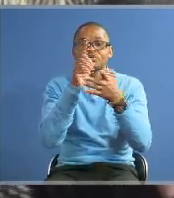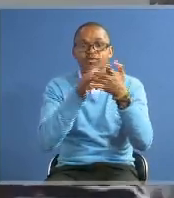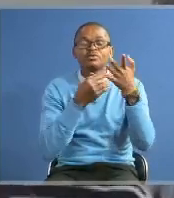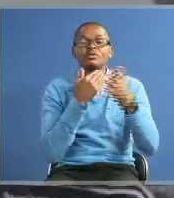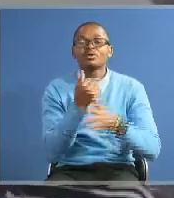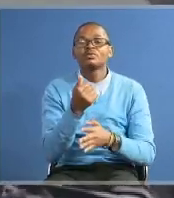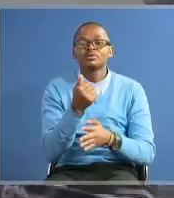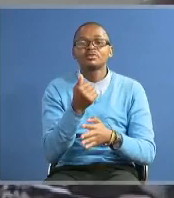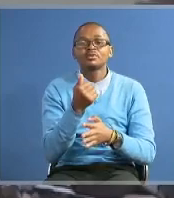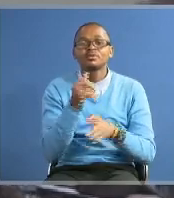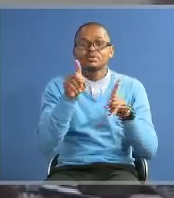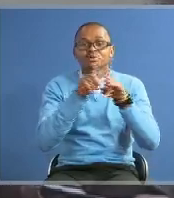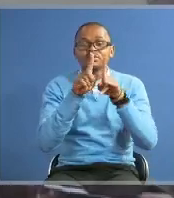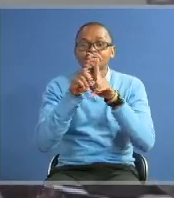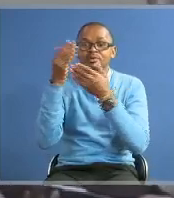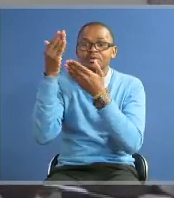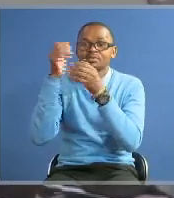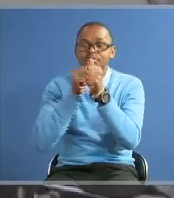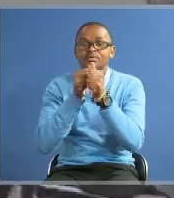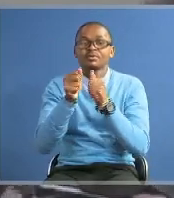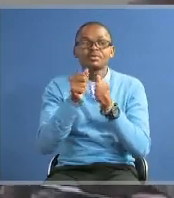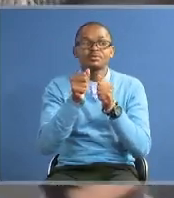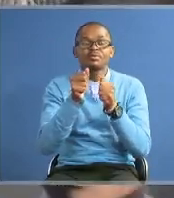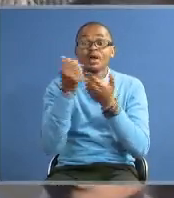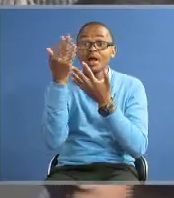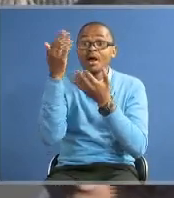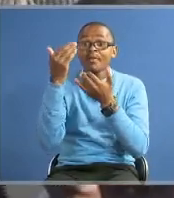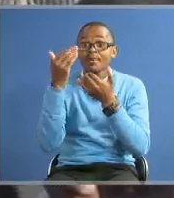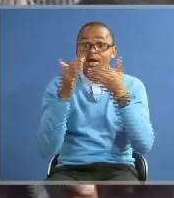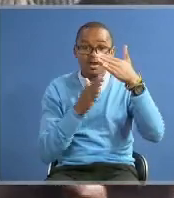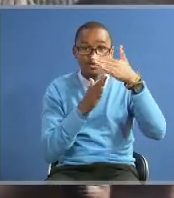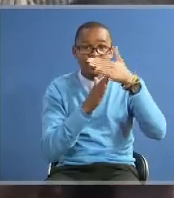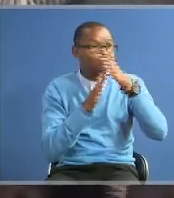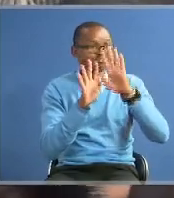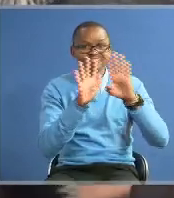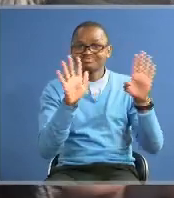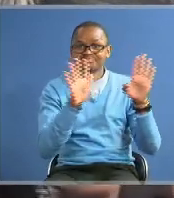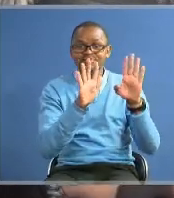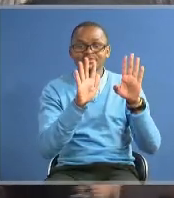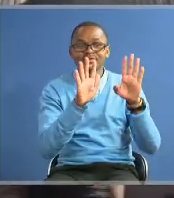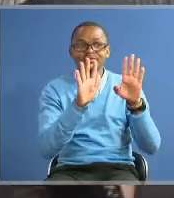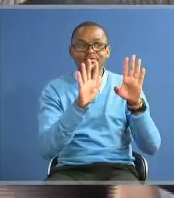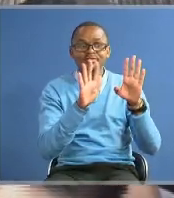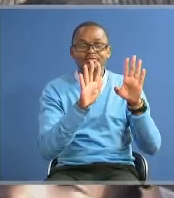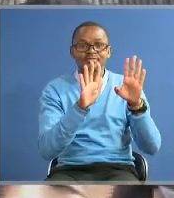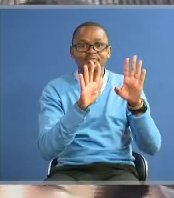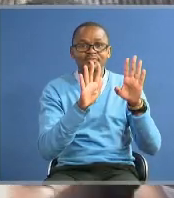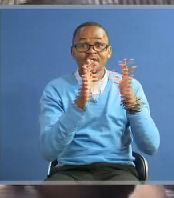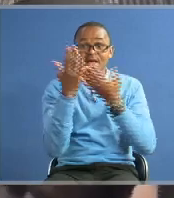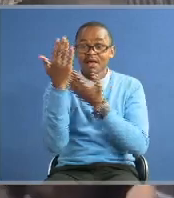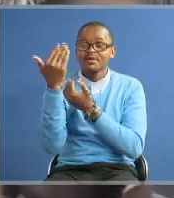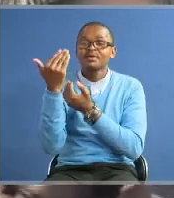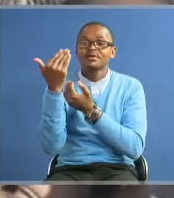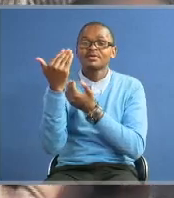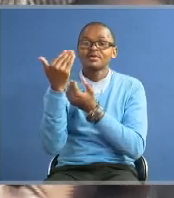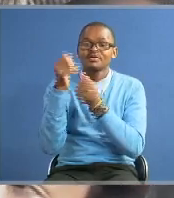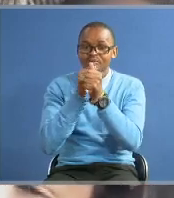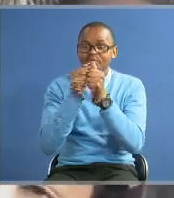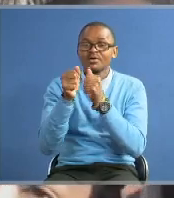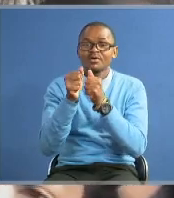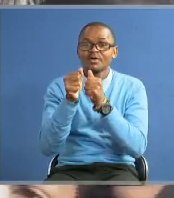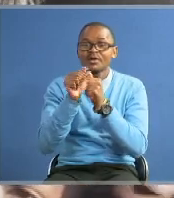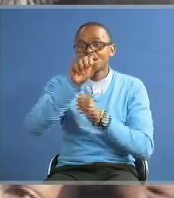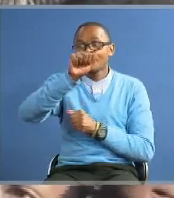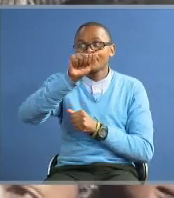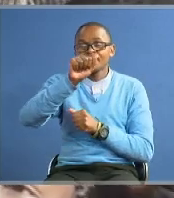may. Yeah, I expected to pass, but then sikuwa expect kupita hivi. Sikuwa expect kukua number one Kenya. Can't expect Kupita, and can't